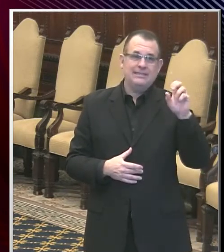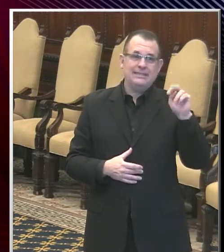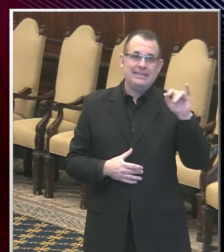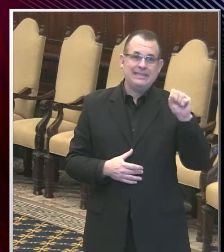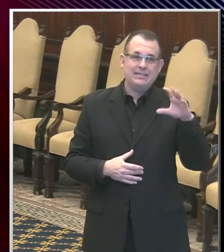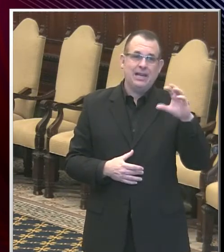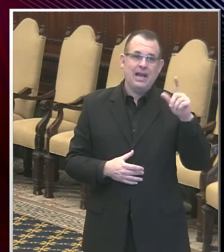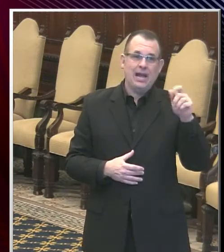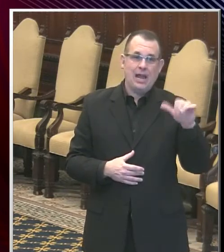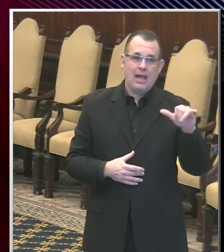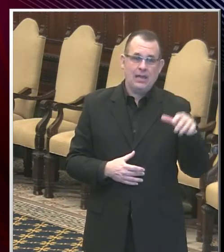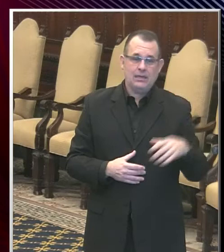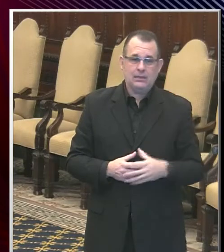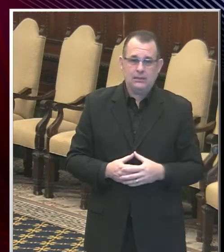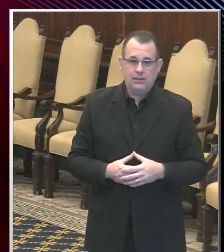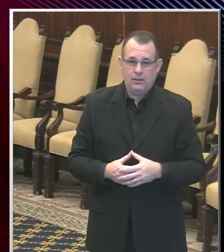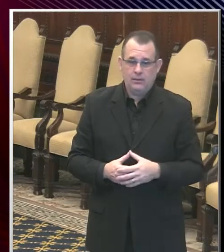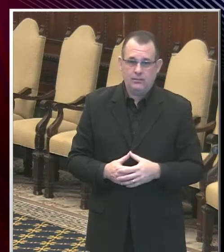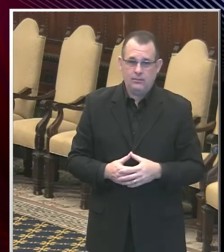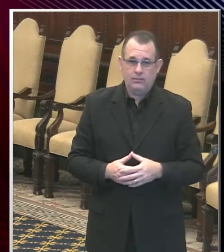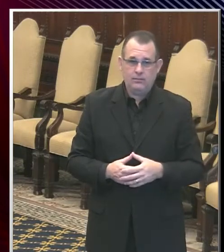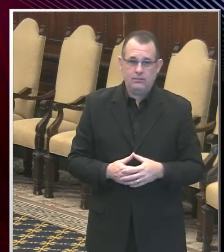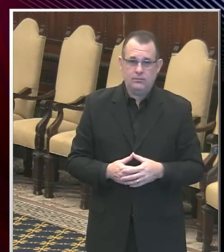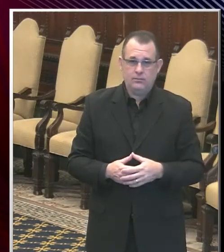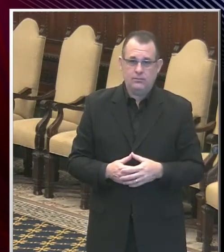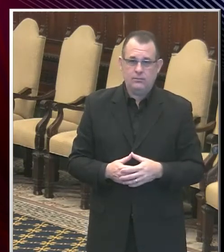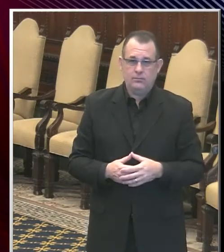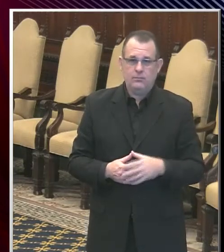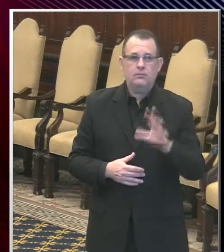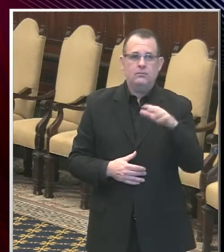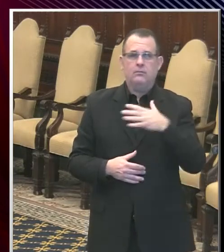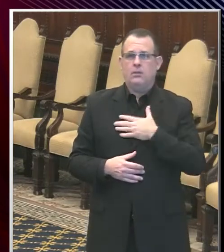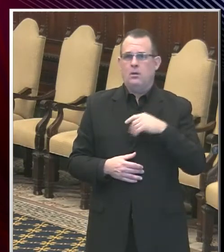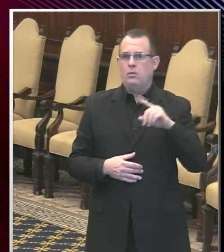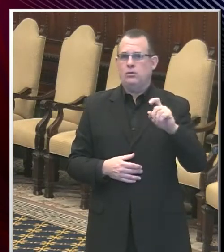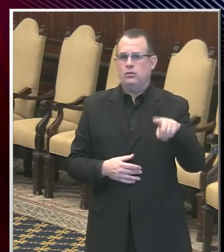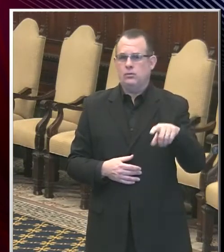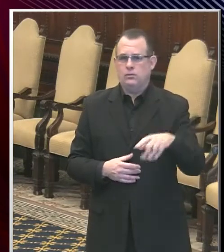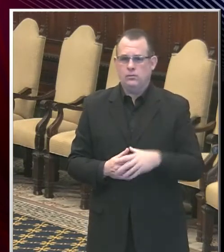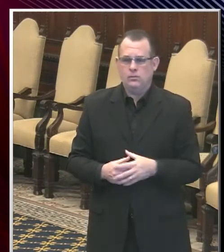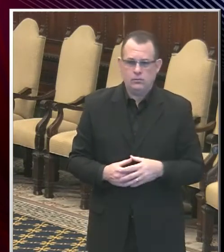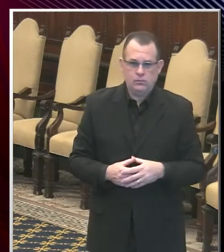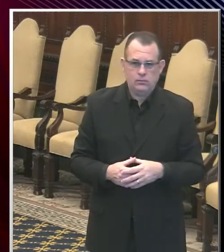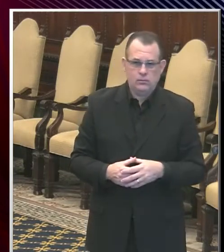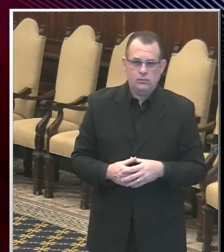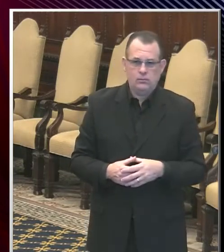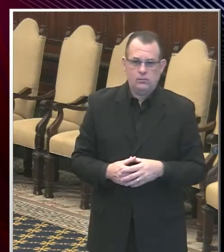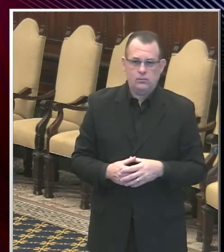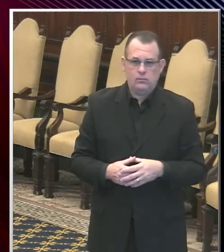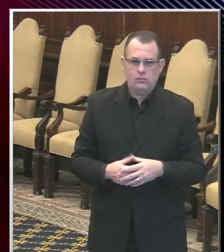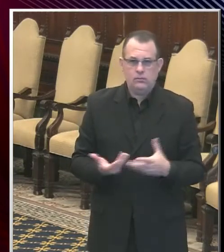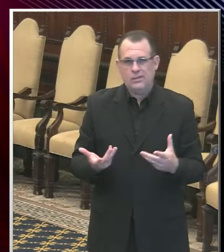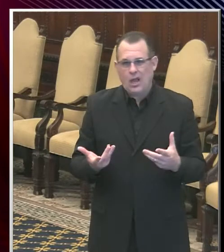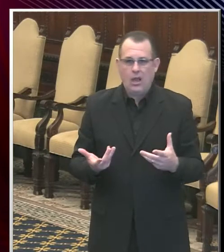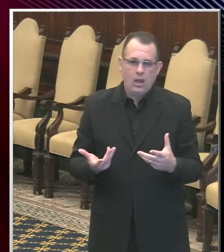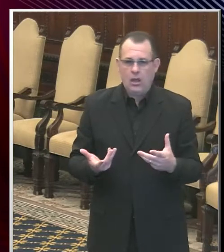Good afternoon. My question, it's kind of a question that I asked during the briefing